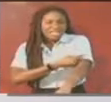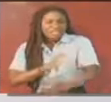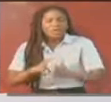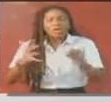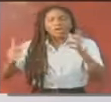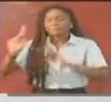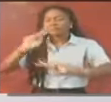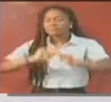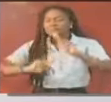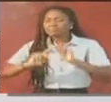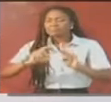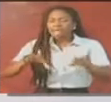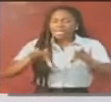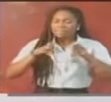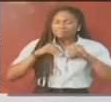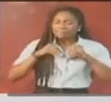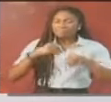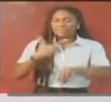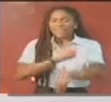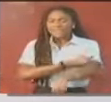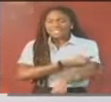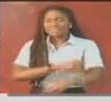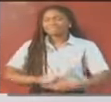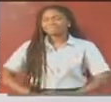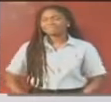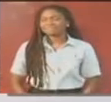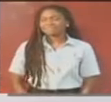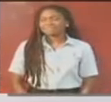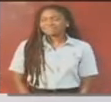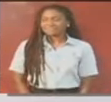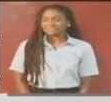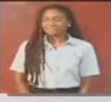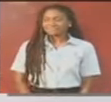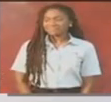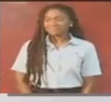Thank you, Al. Good morning, Dr. Hines.